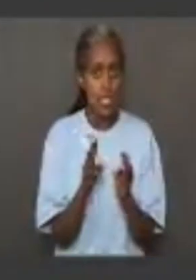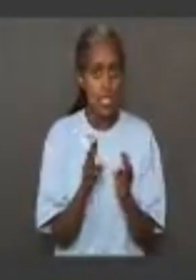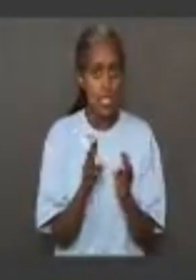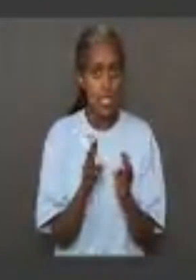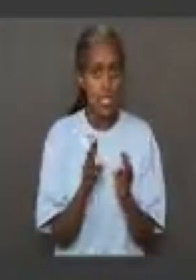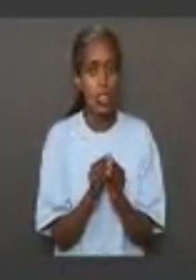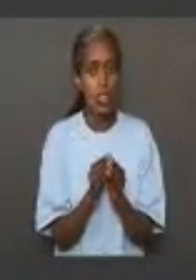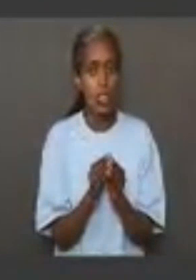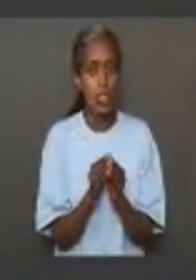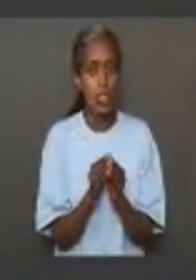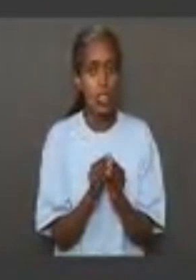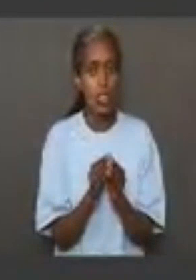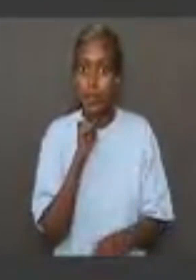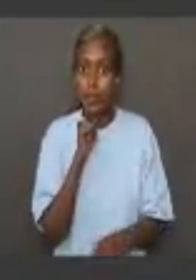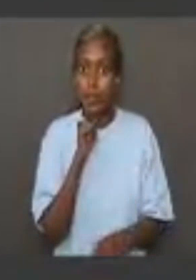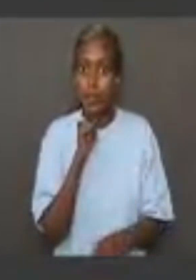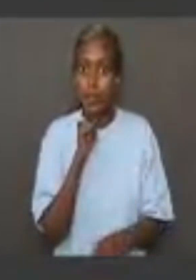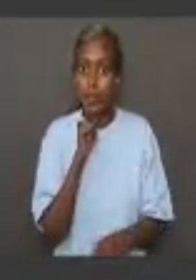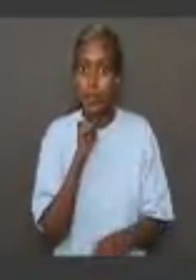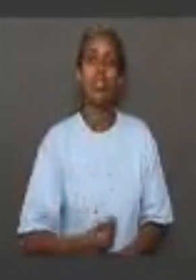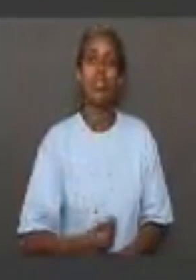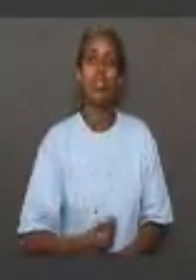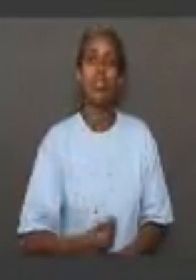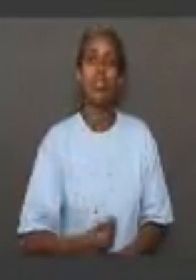an element of A.